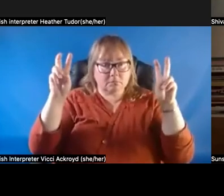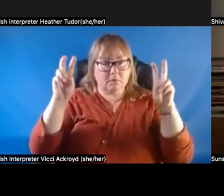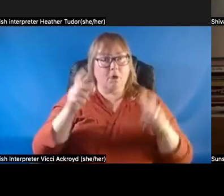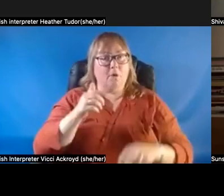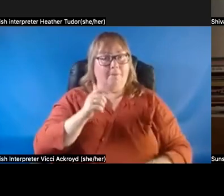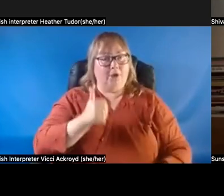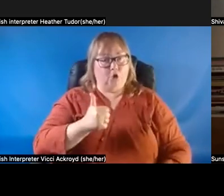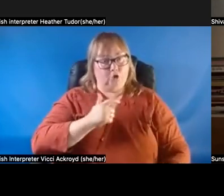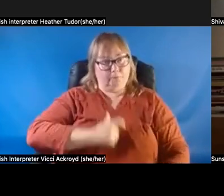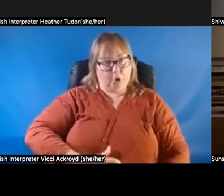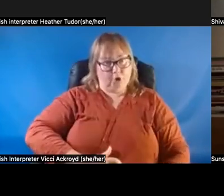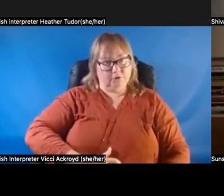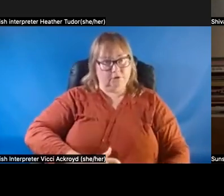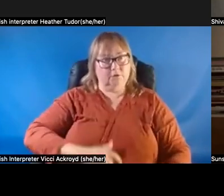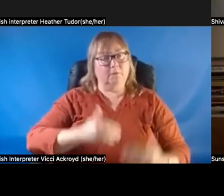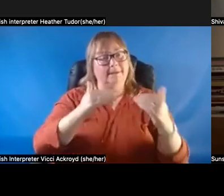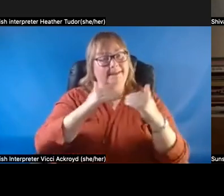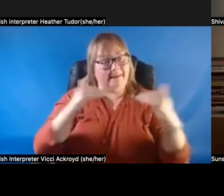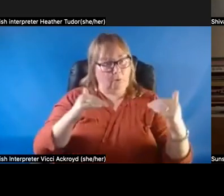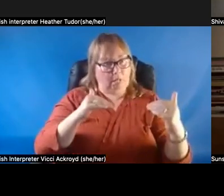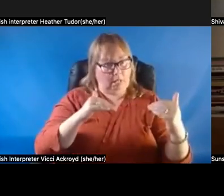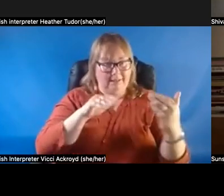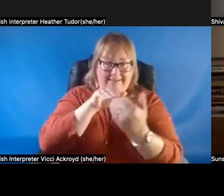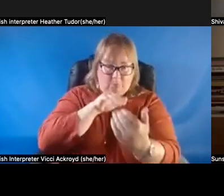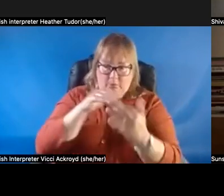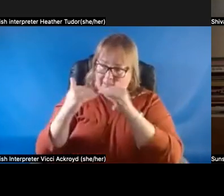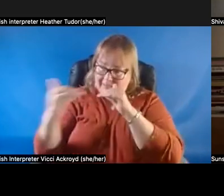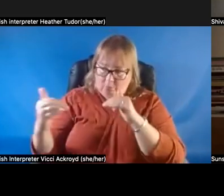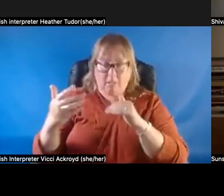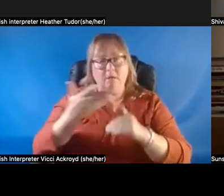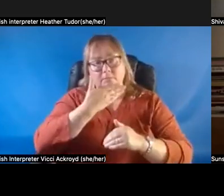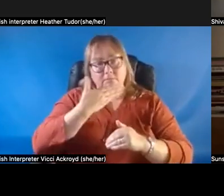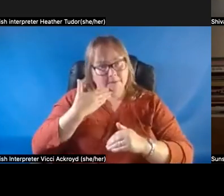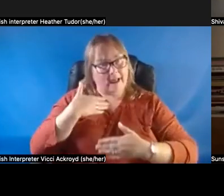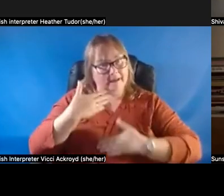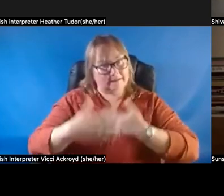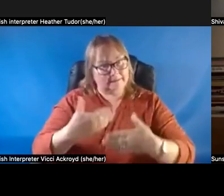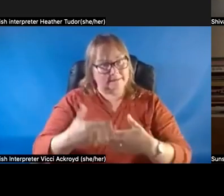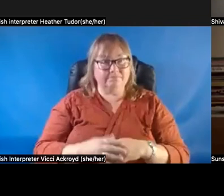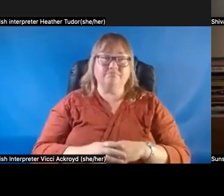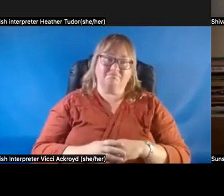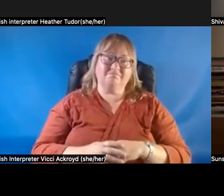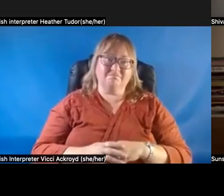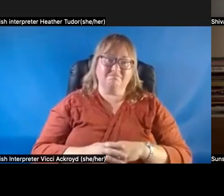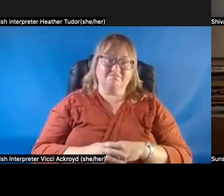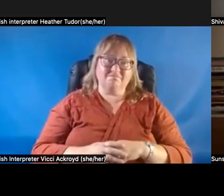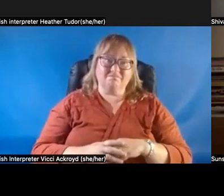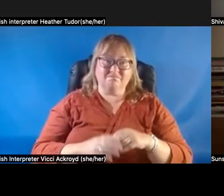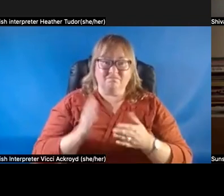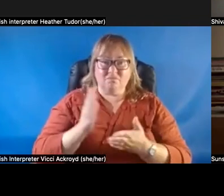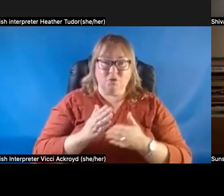be a good person. Yeah, that is really true. There is one experience